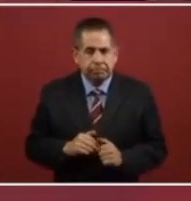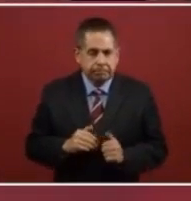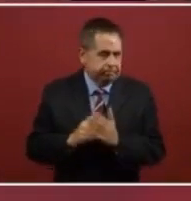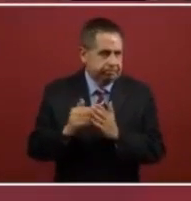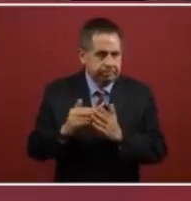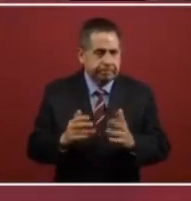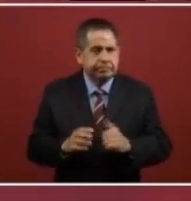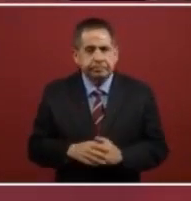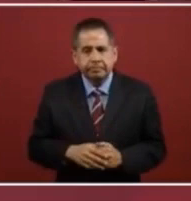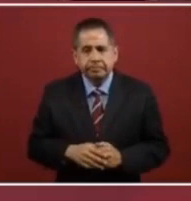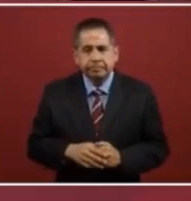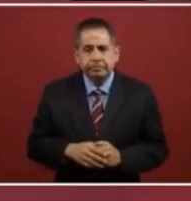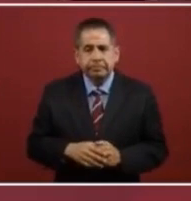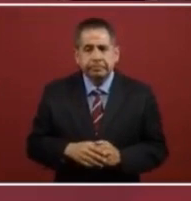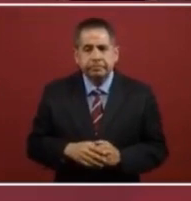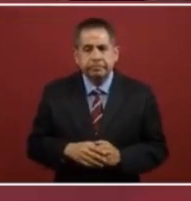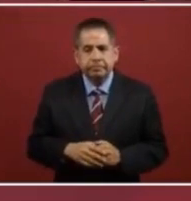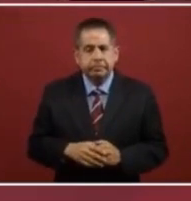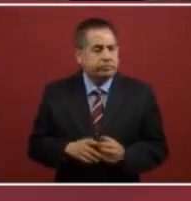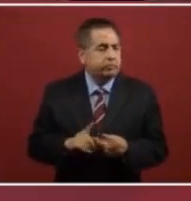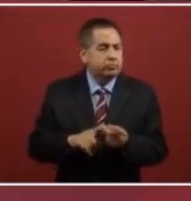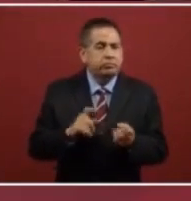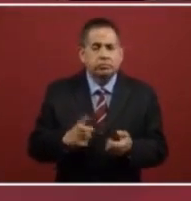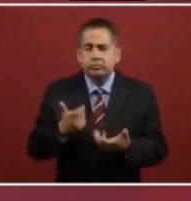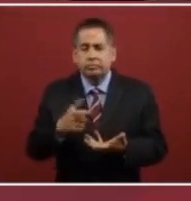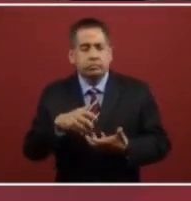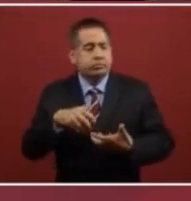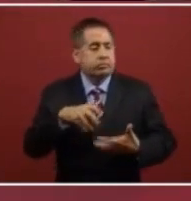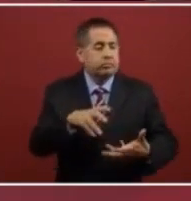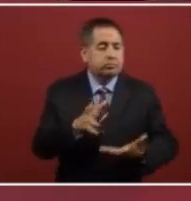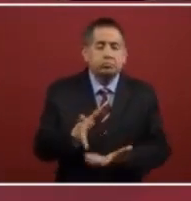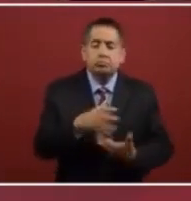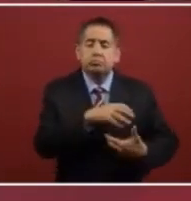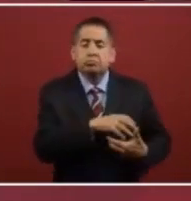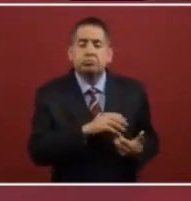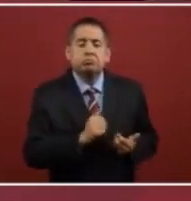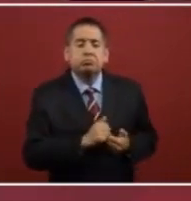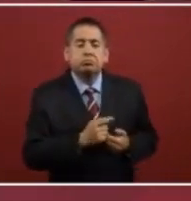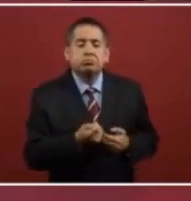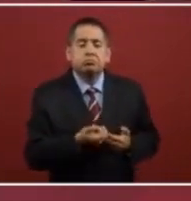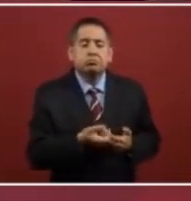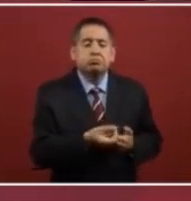500,000 million, Y solo and only para